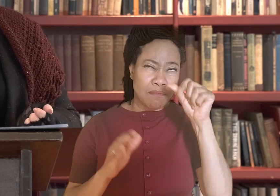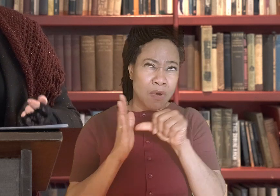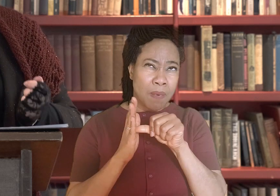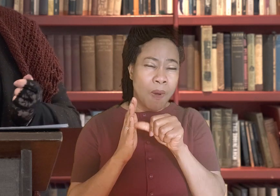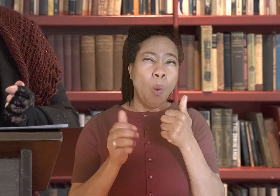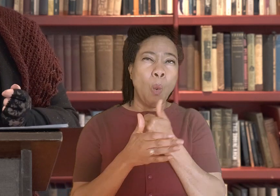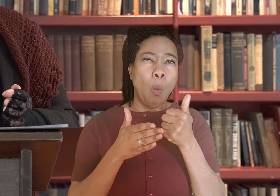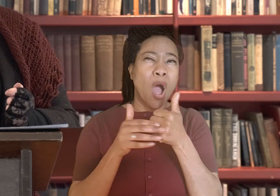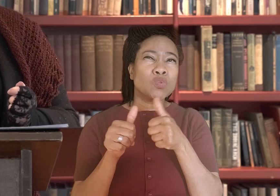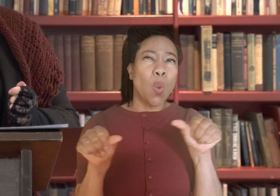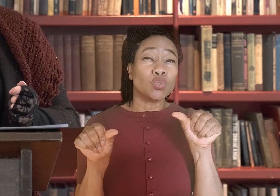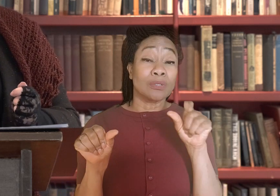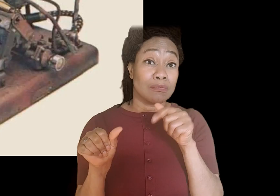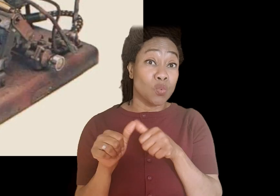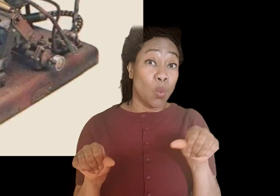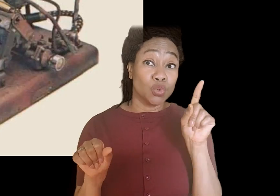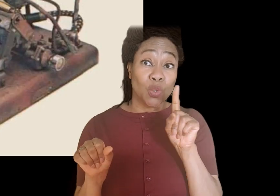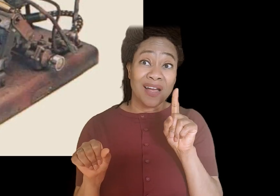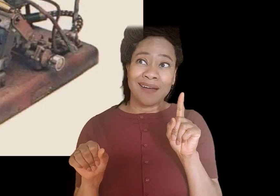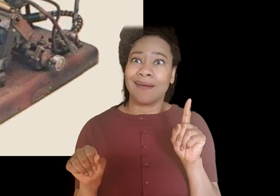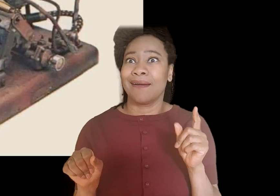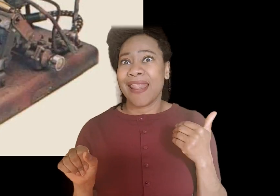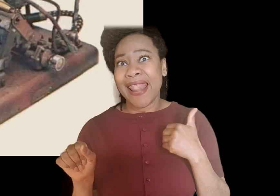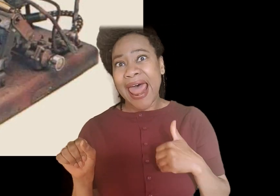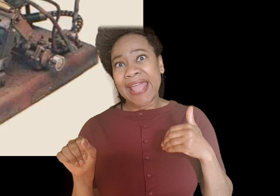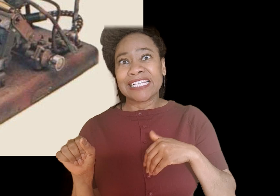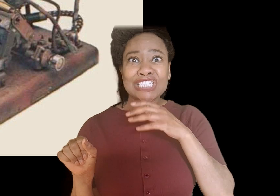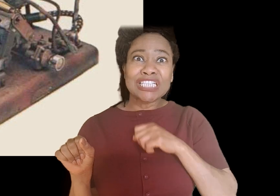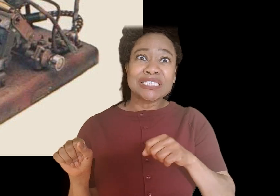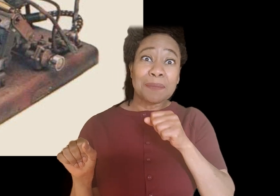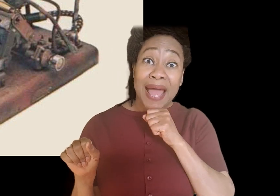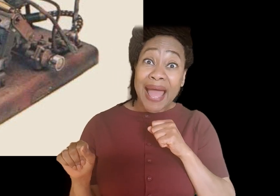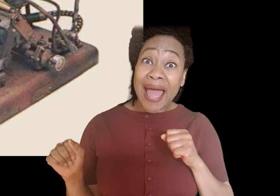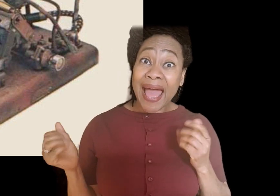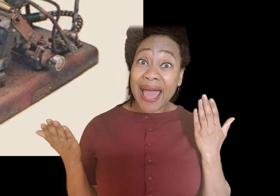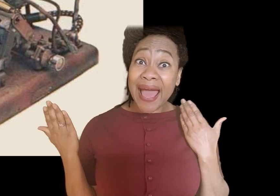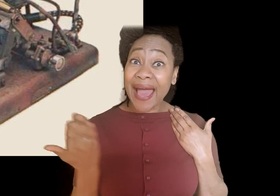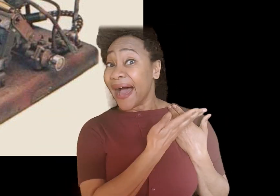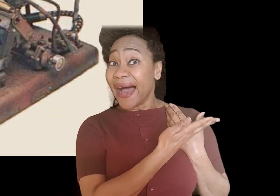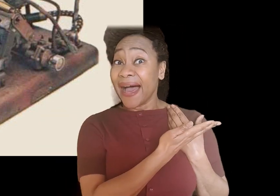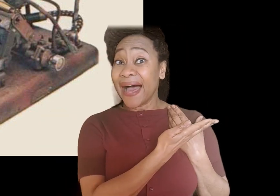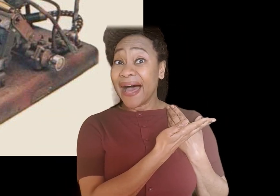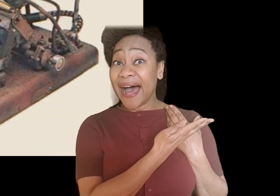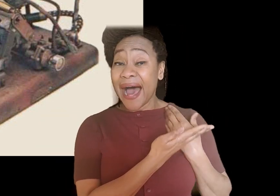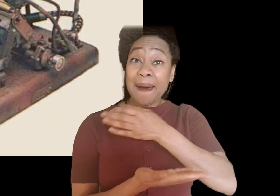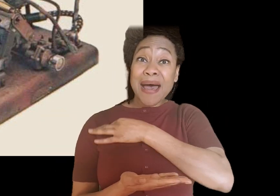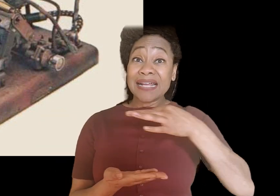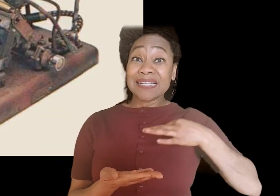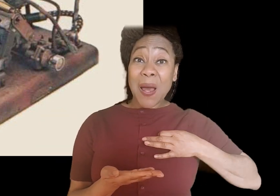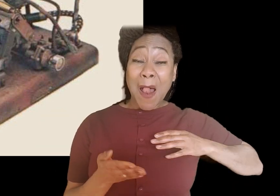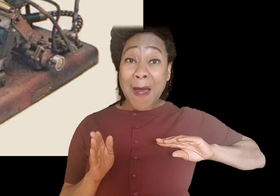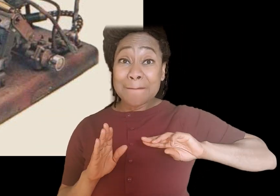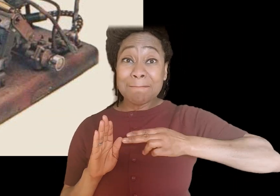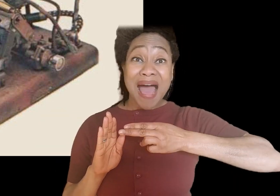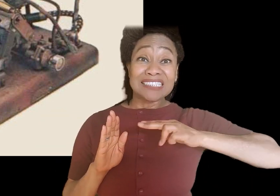problem, and their solution was this. Ladies and gentlemen, the medical massager, now commonly known as